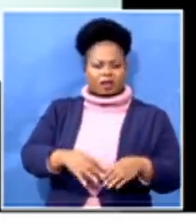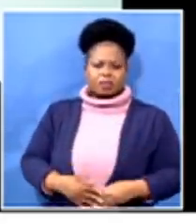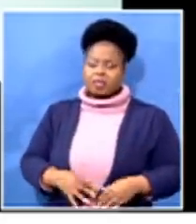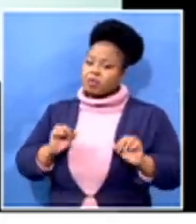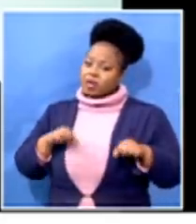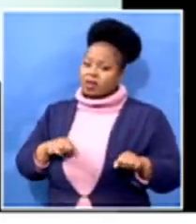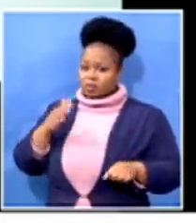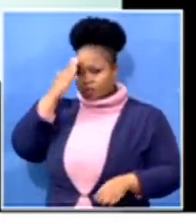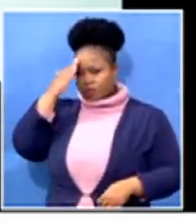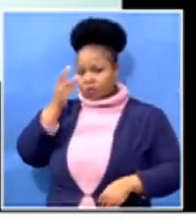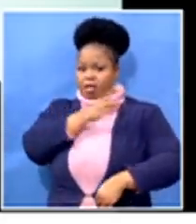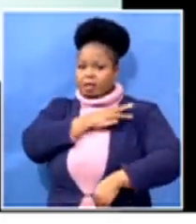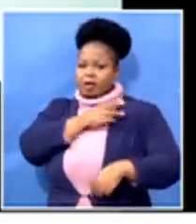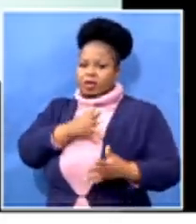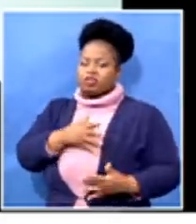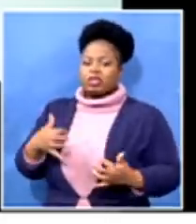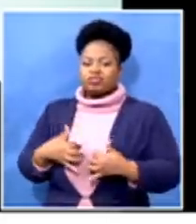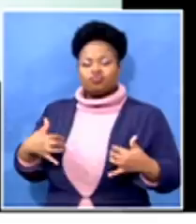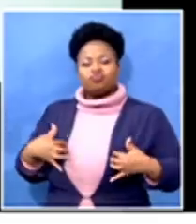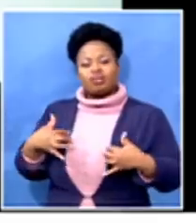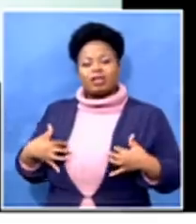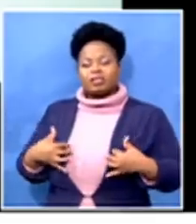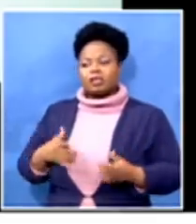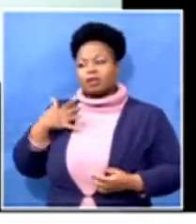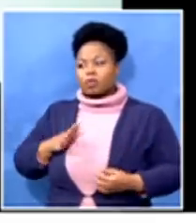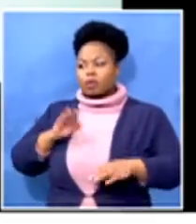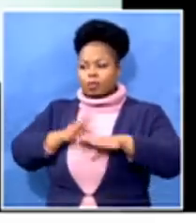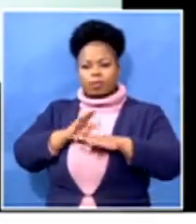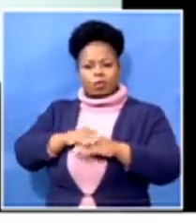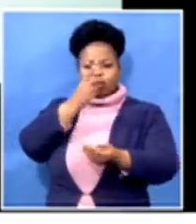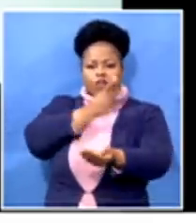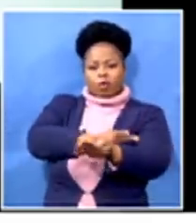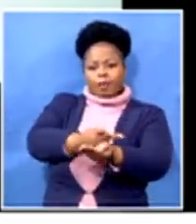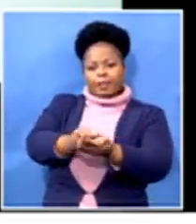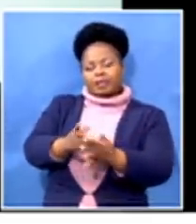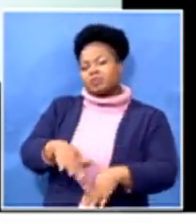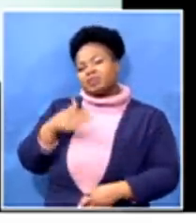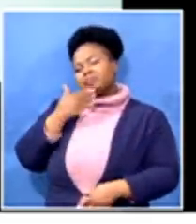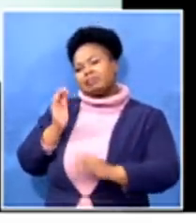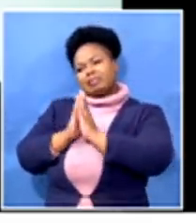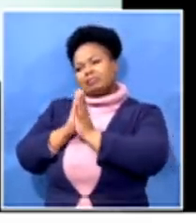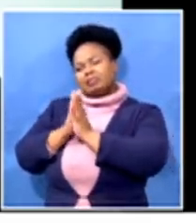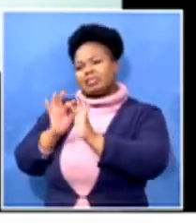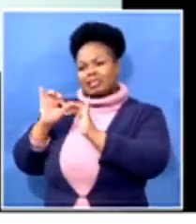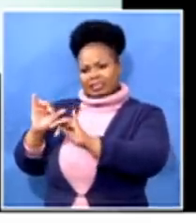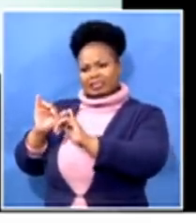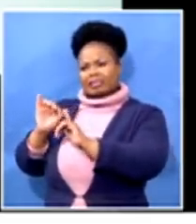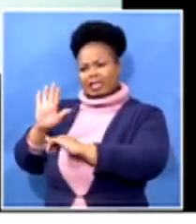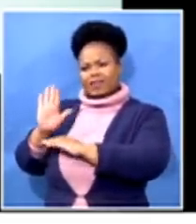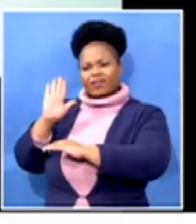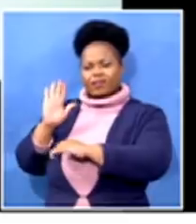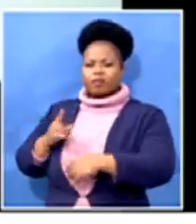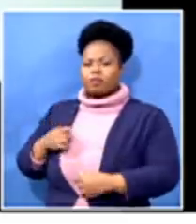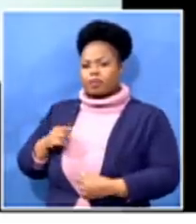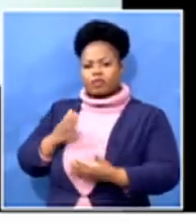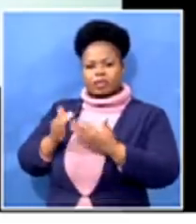obviously our managers are really stressed and they're looking for beds. And so I think our call is to say, please don't take psychiatric beds away. We already